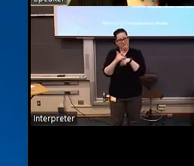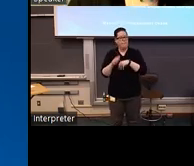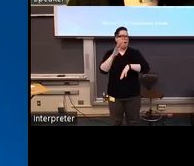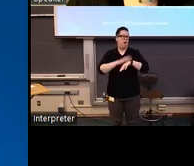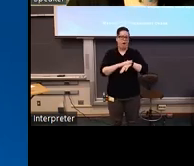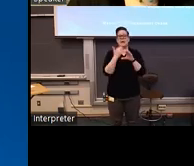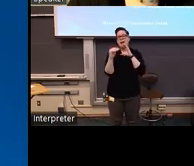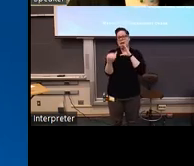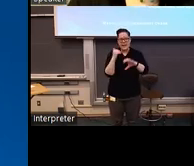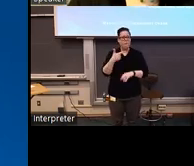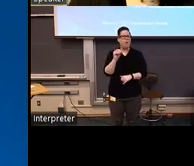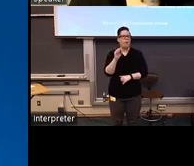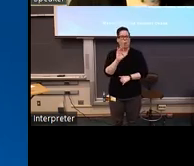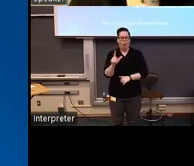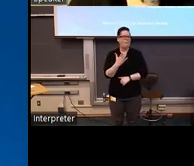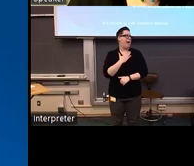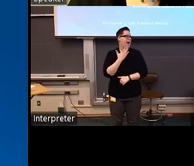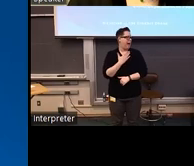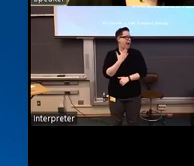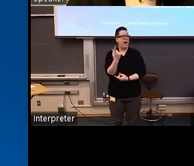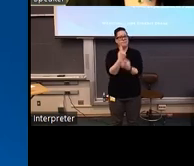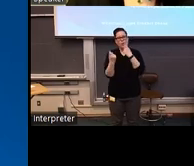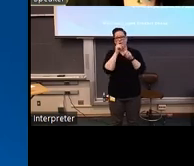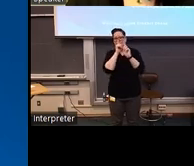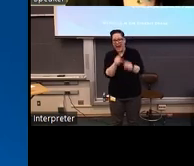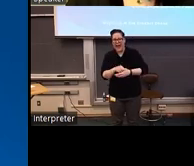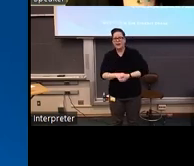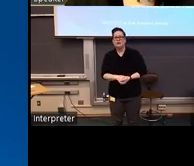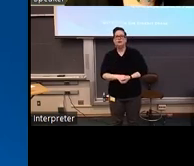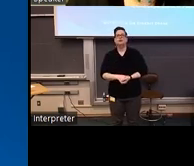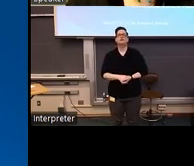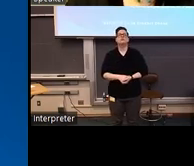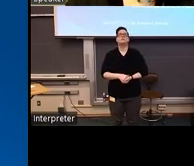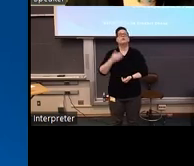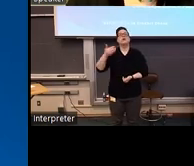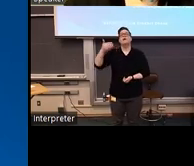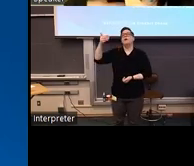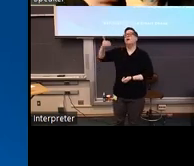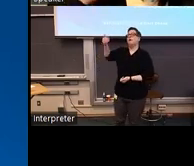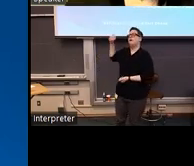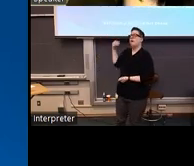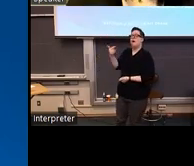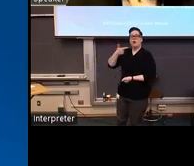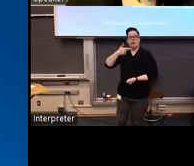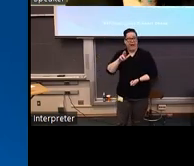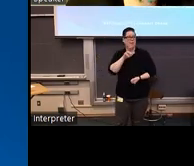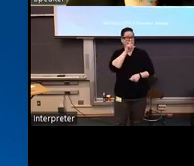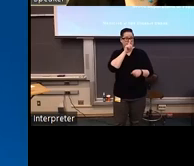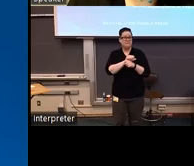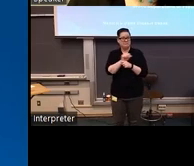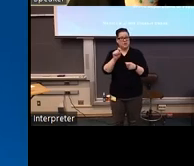happy to answer any questions that you have. And in our previous grand rounds, a lot of actual changes